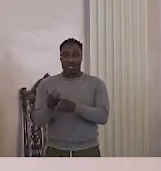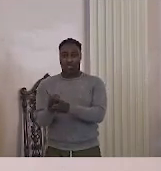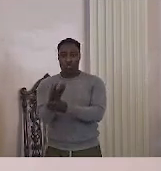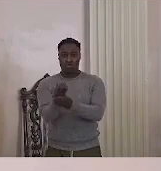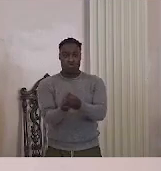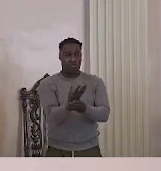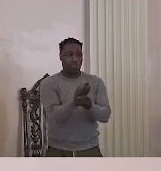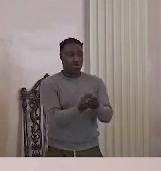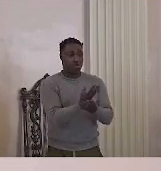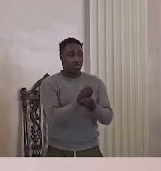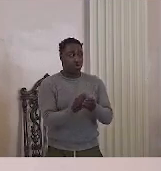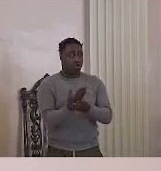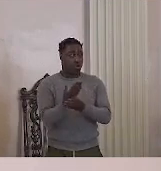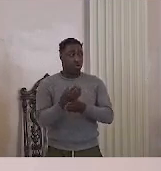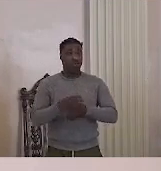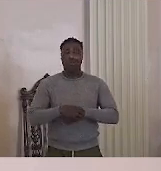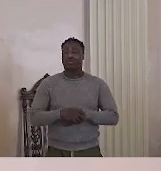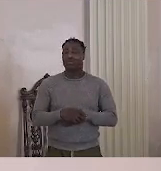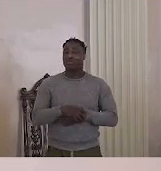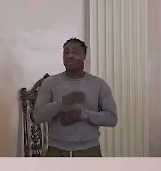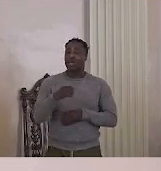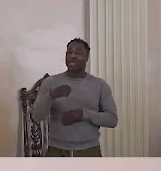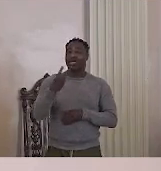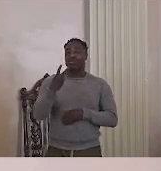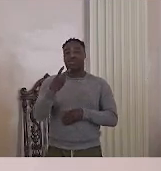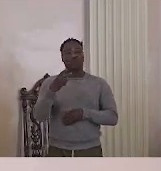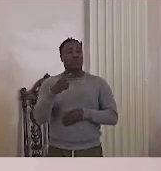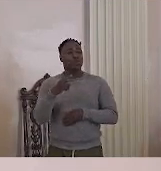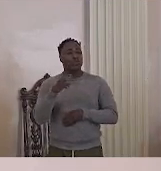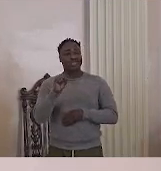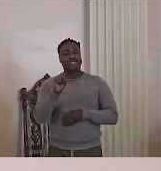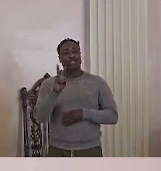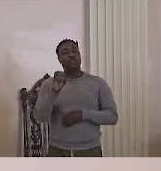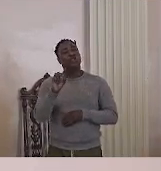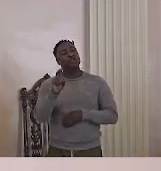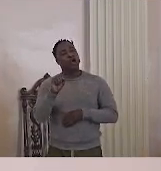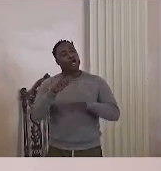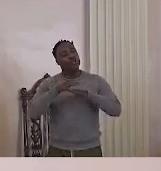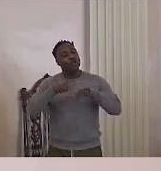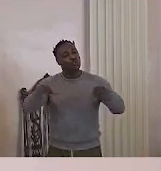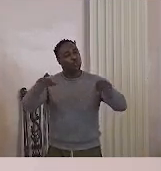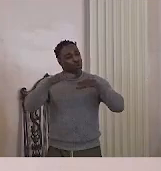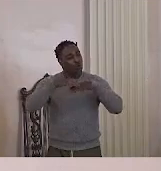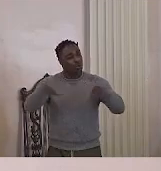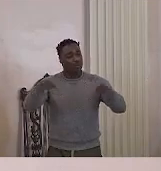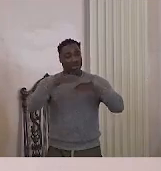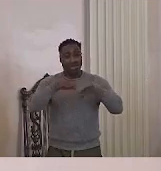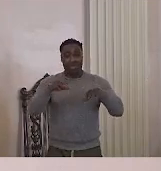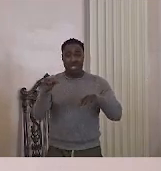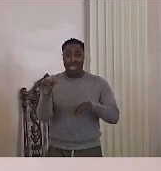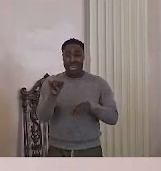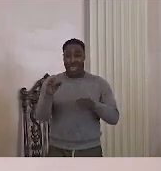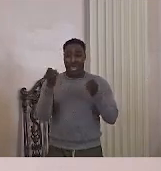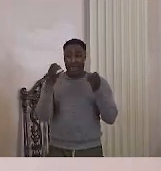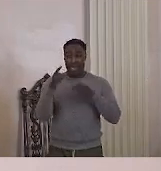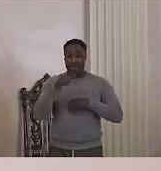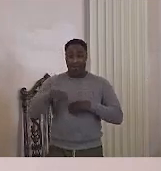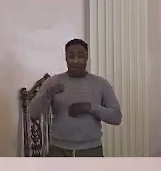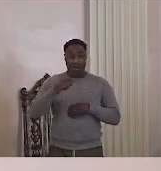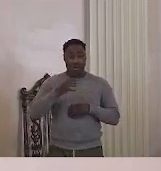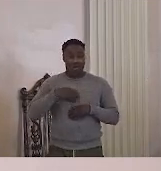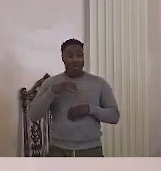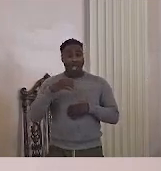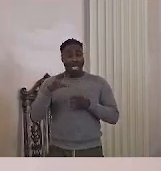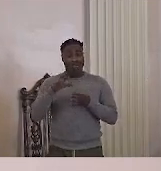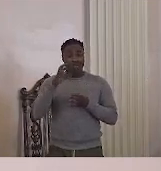rather aggressive swan sisters, Flora and Fauna. Like many of you, my own spiritual identity has